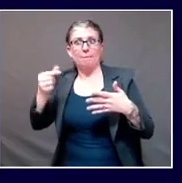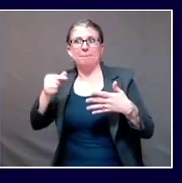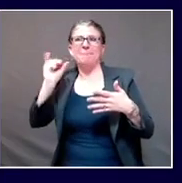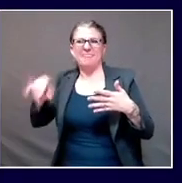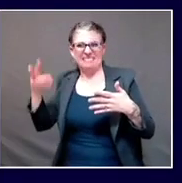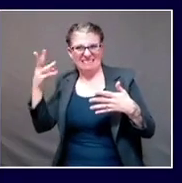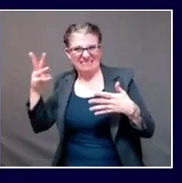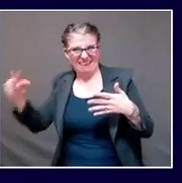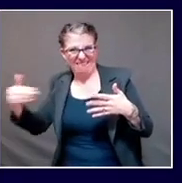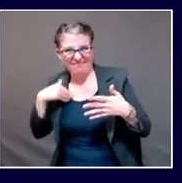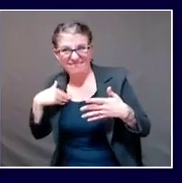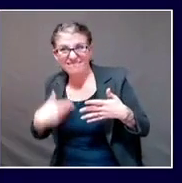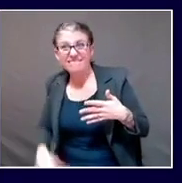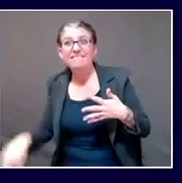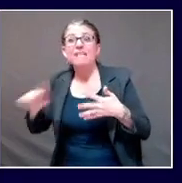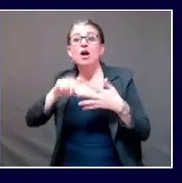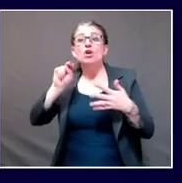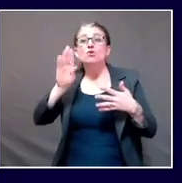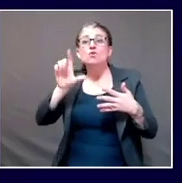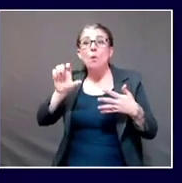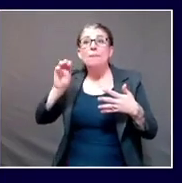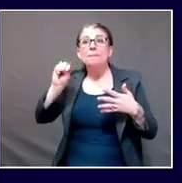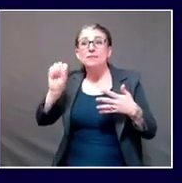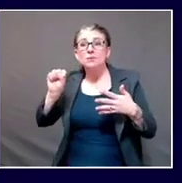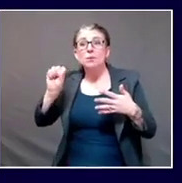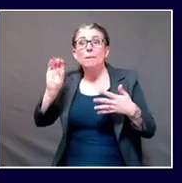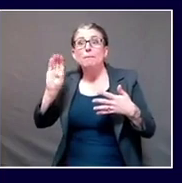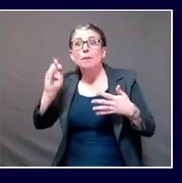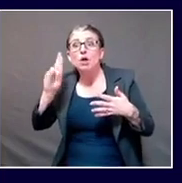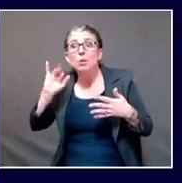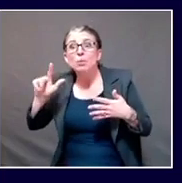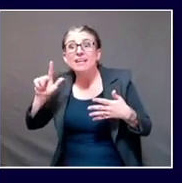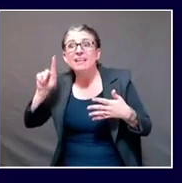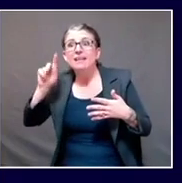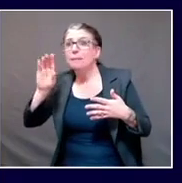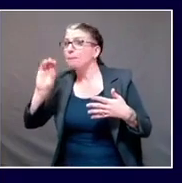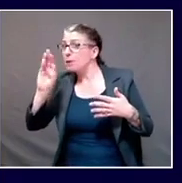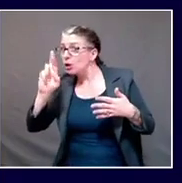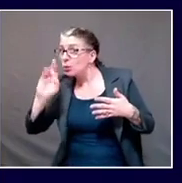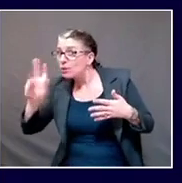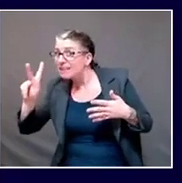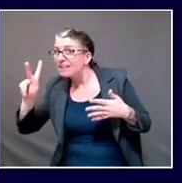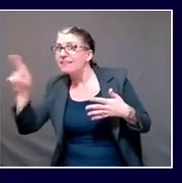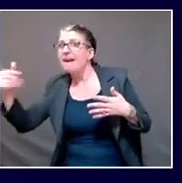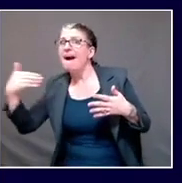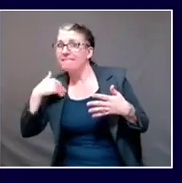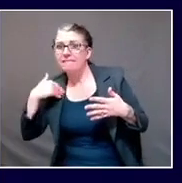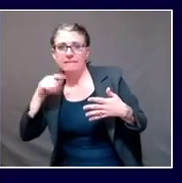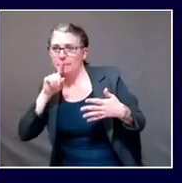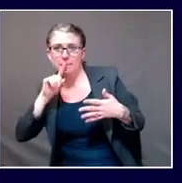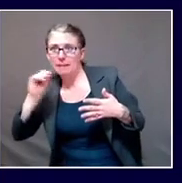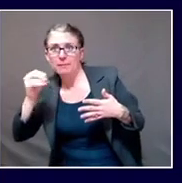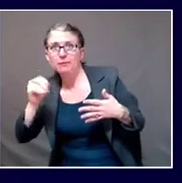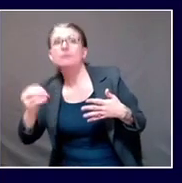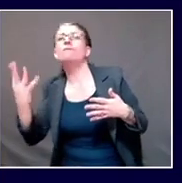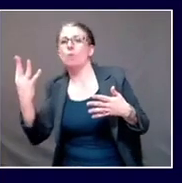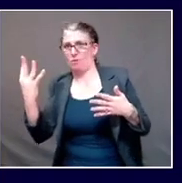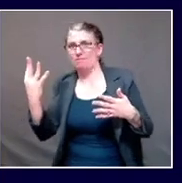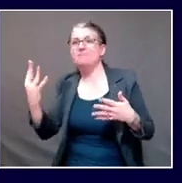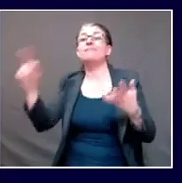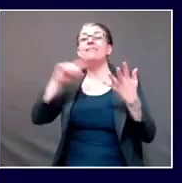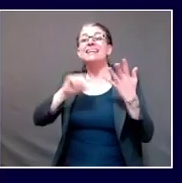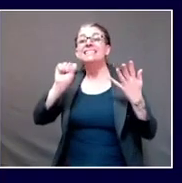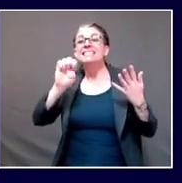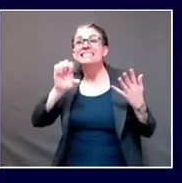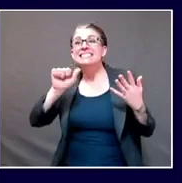At Noble Middle School in Berwick, four cases. At Seaside Rehab and Healthcare in Portland, three